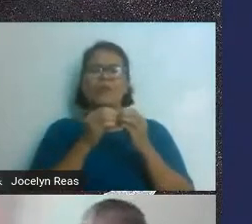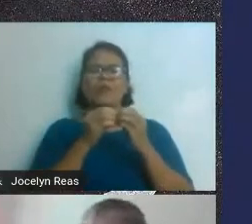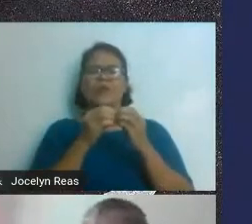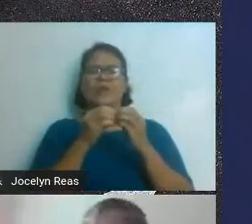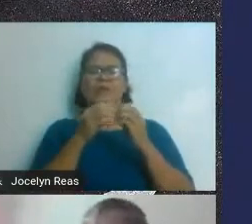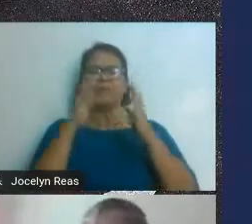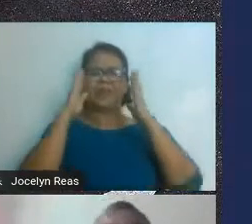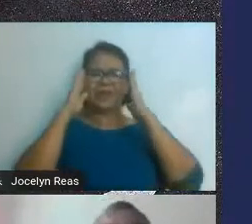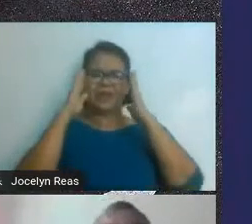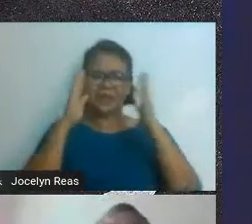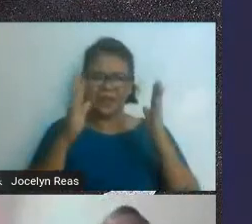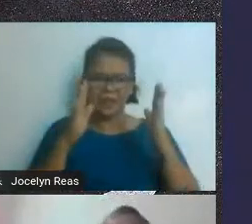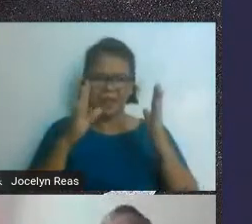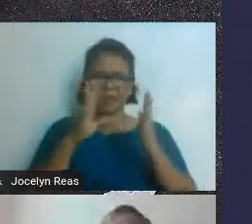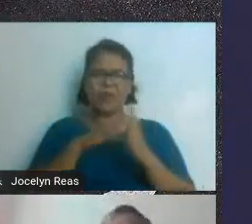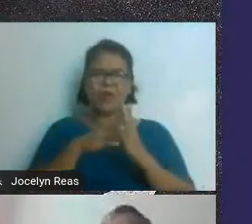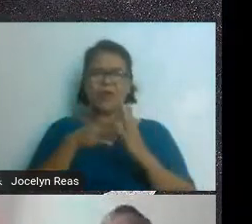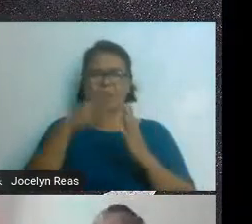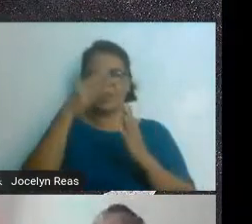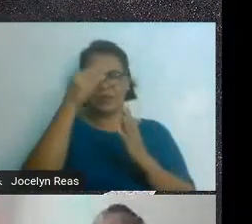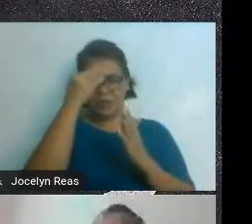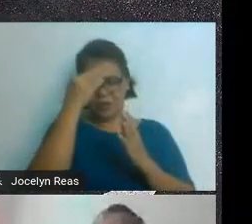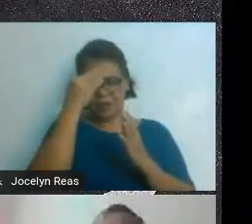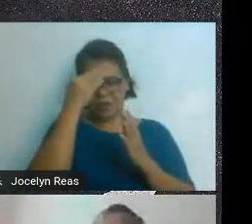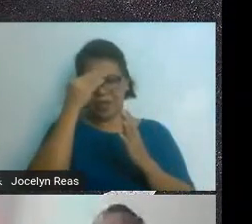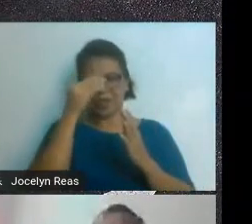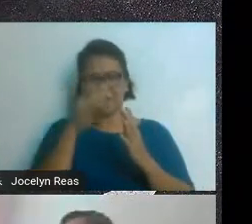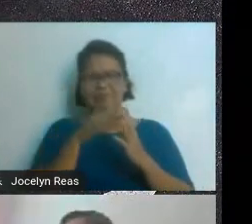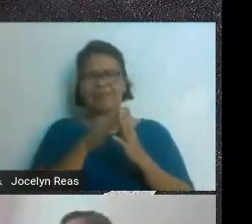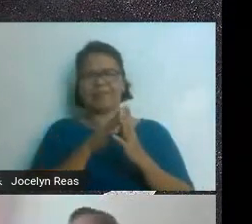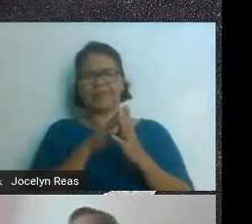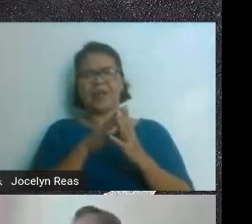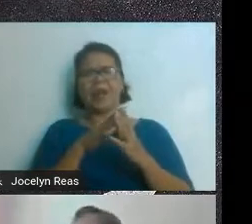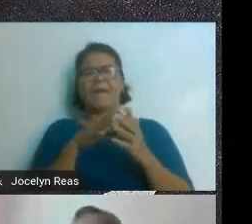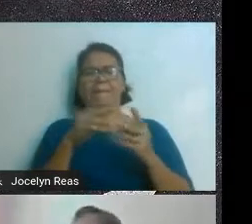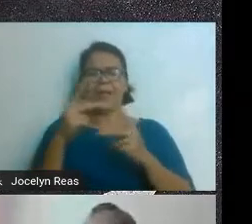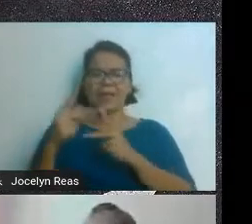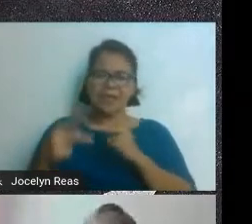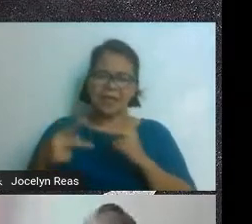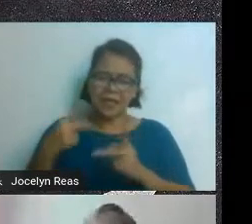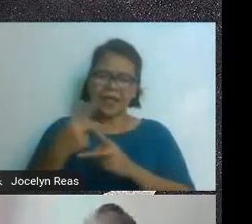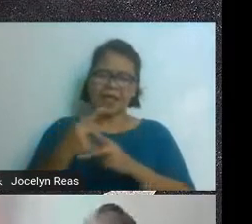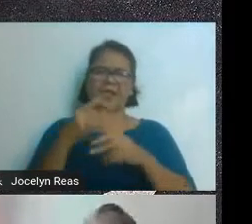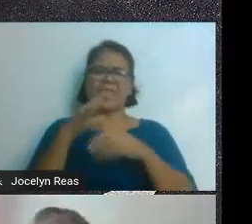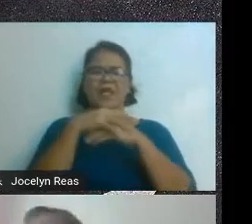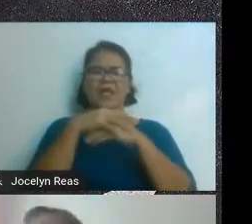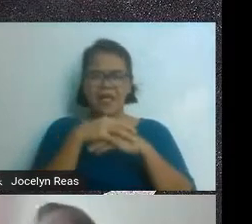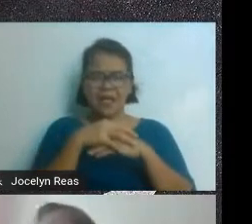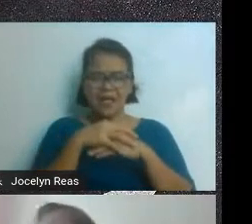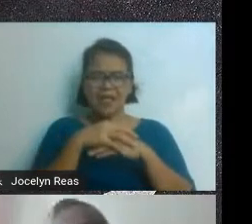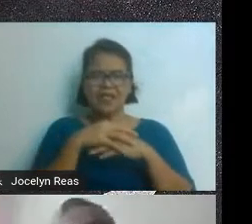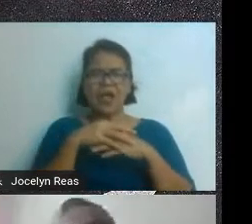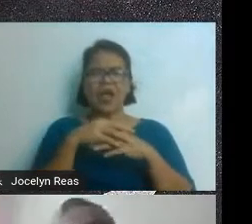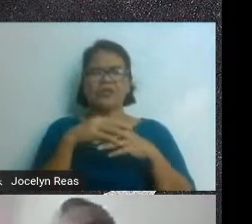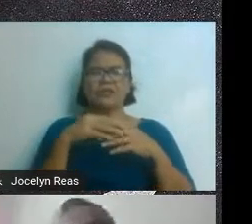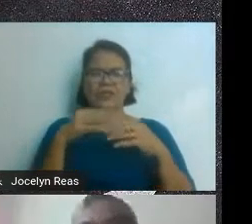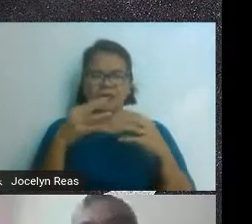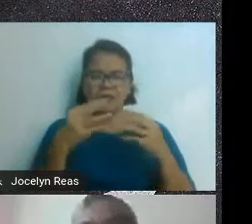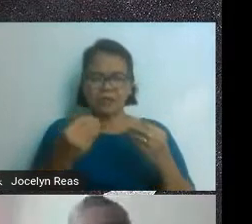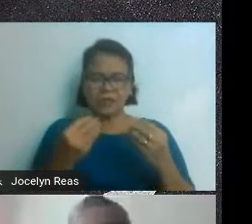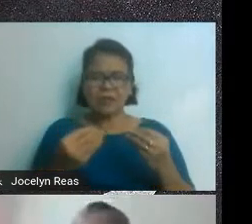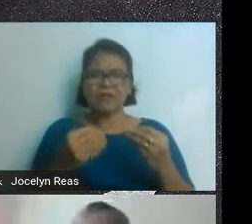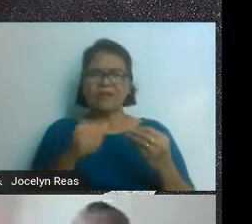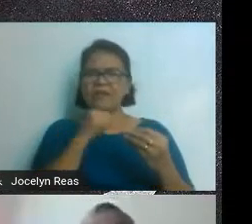school officials. Finally, ang idea ang isi-share ko sa inyo is my own synthesis or summary of